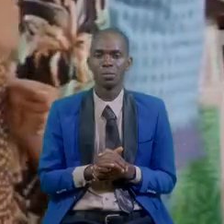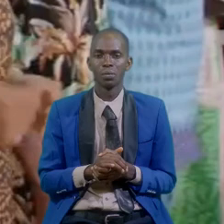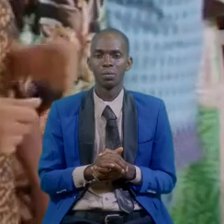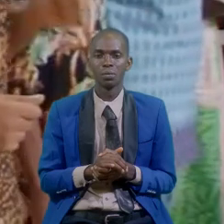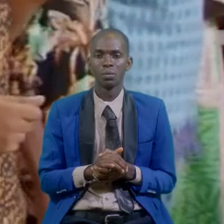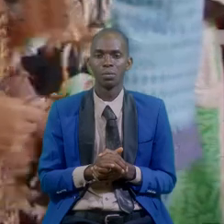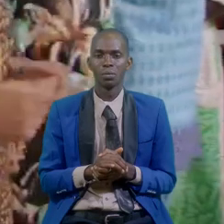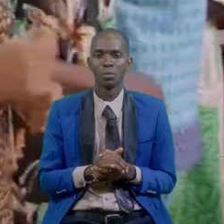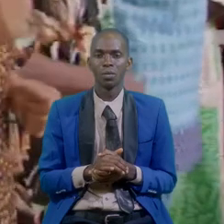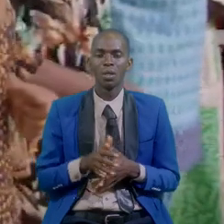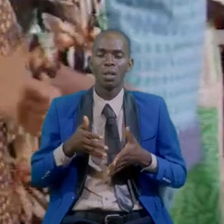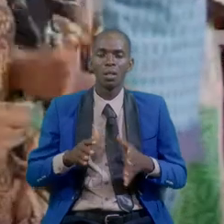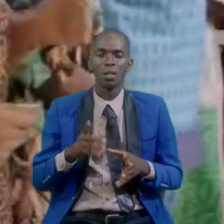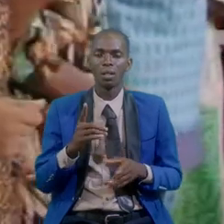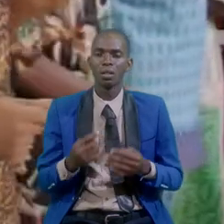Let the fire fall